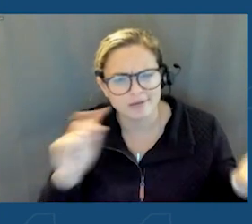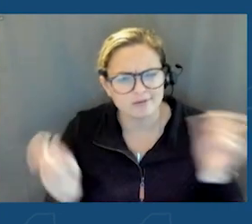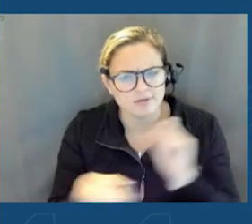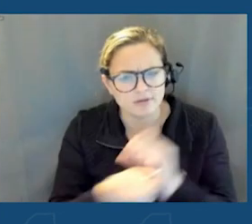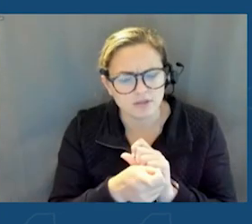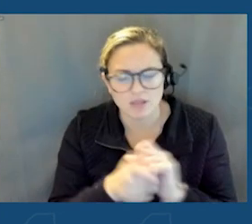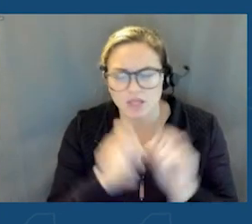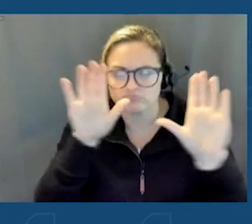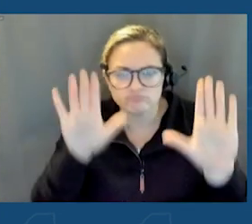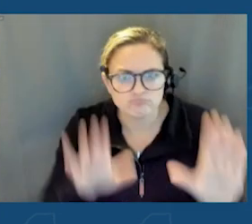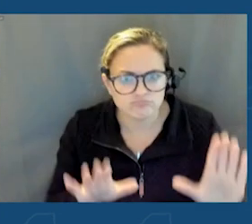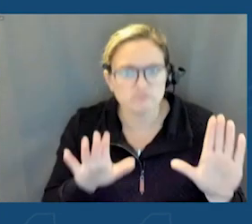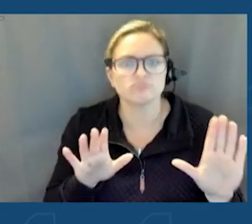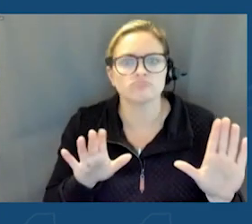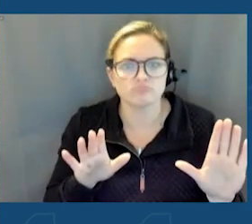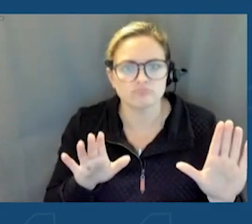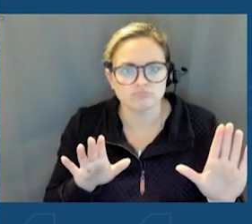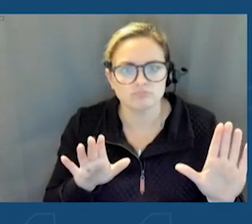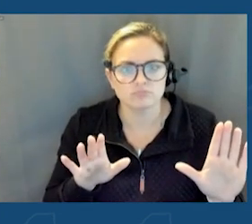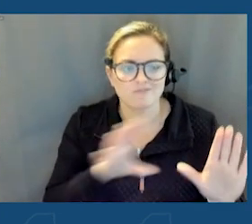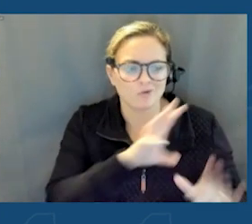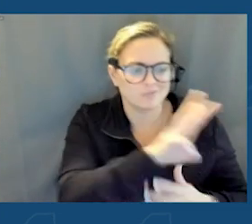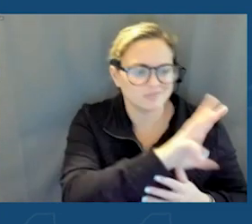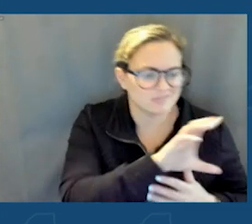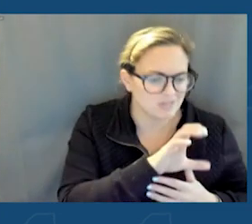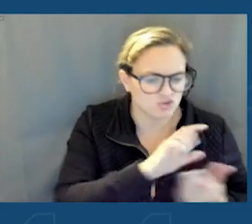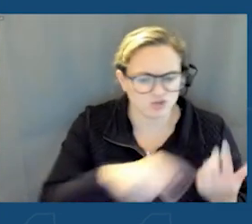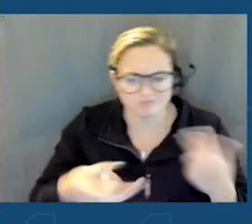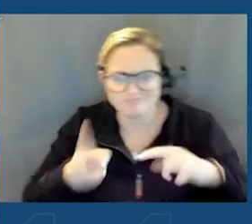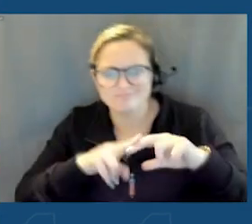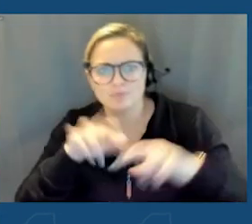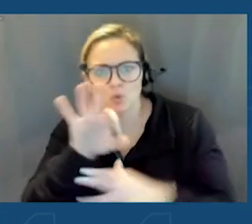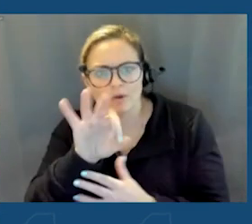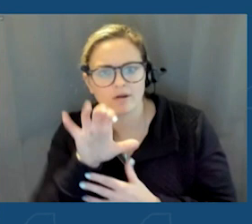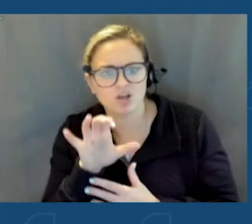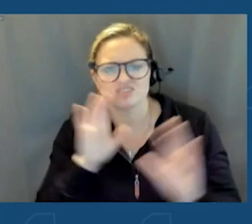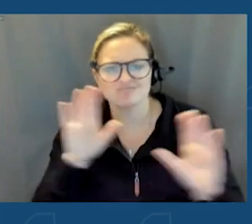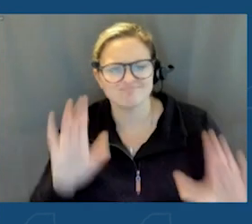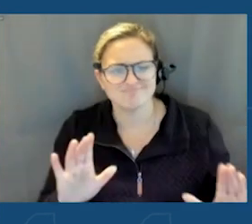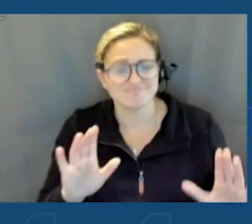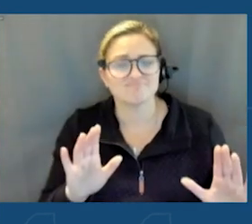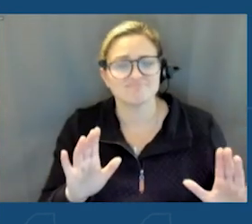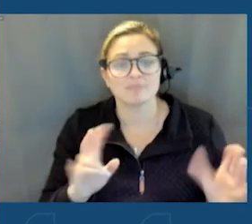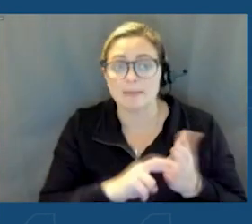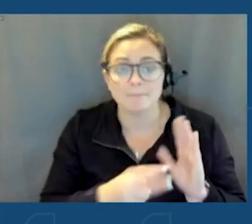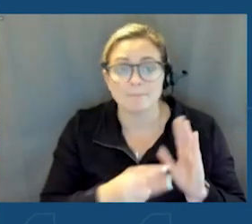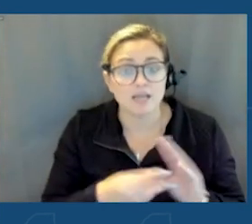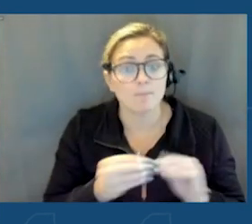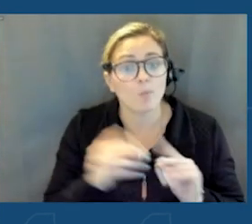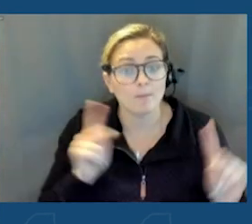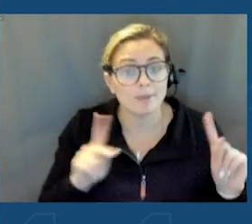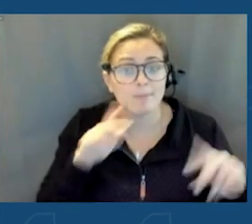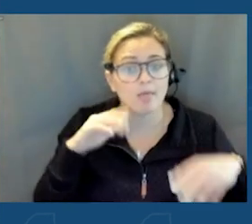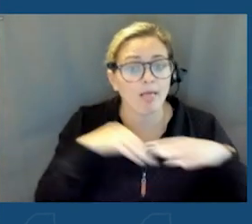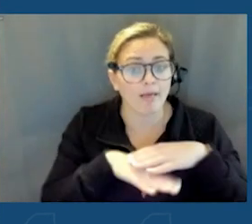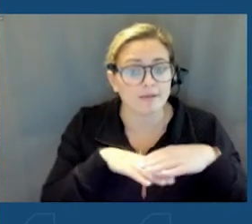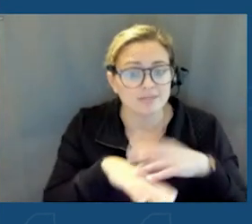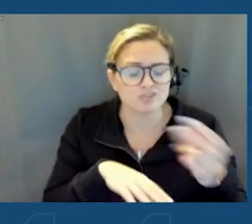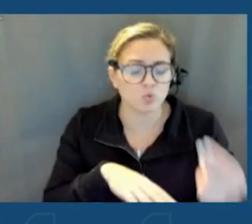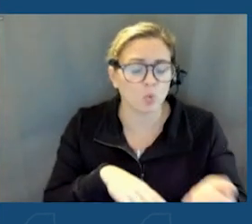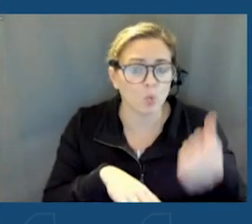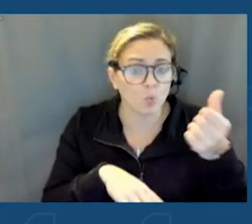unbelievable to go to that higher level of capacity. What that means is more people have access to a quicker